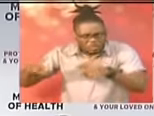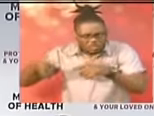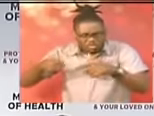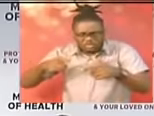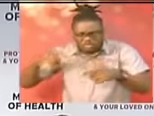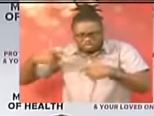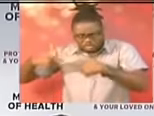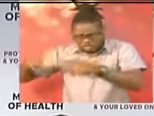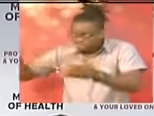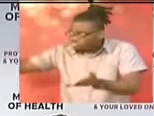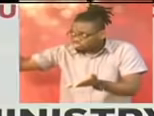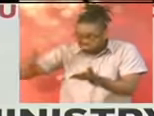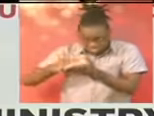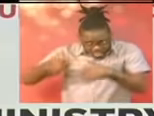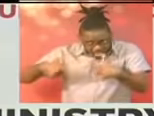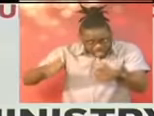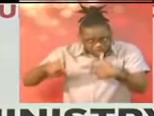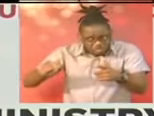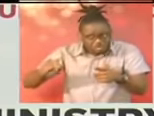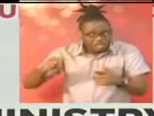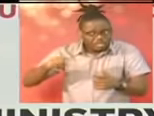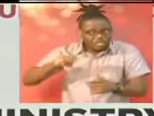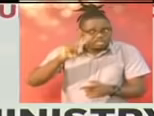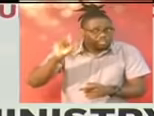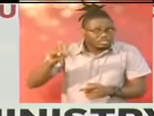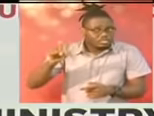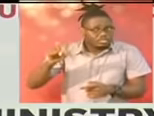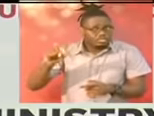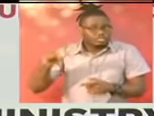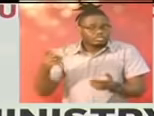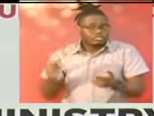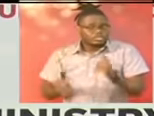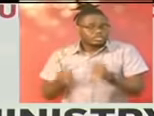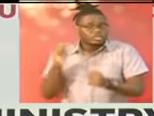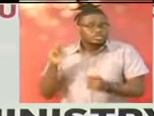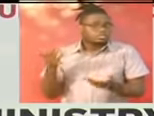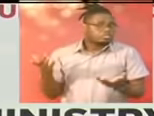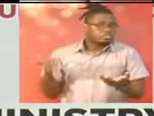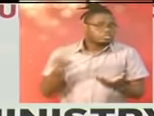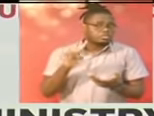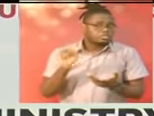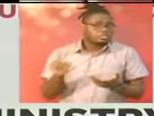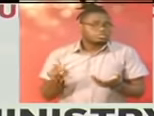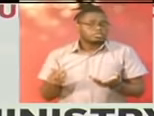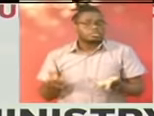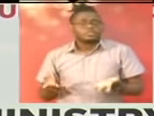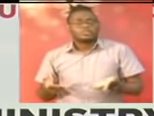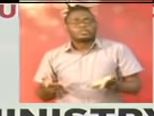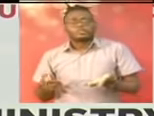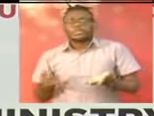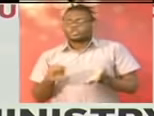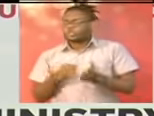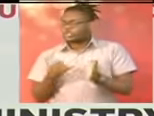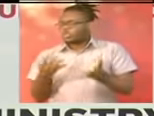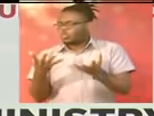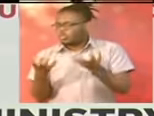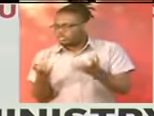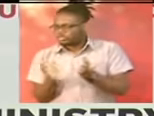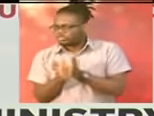thing I'd like to do in responding to that question is to let the public know that the full